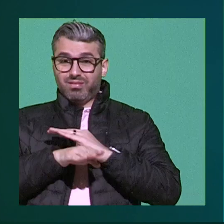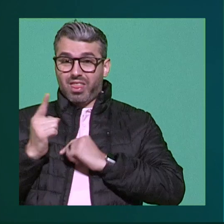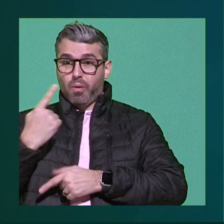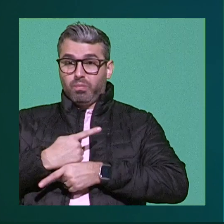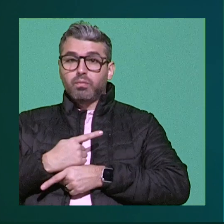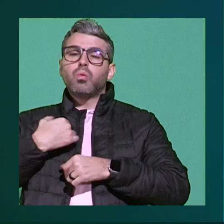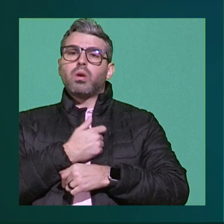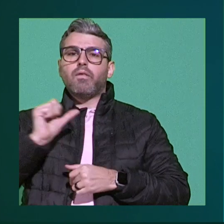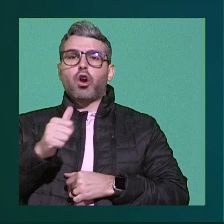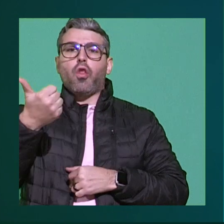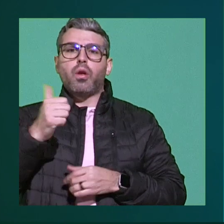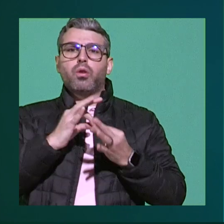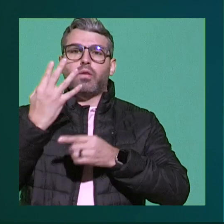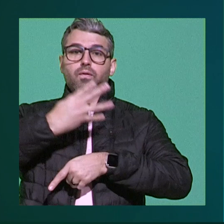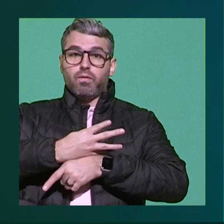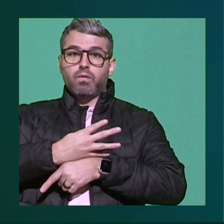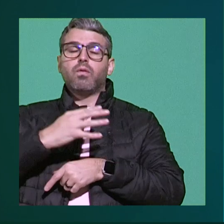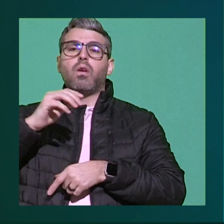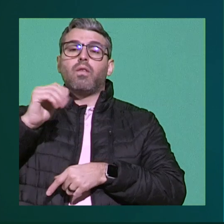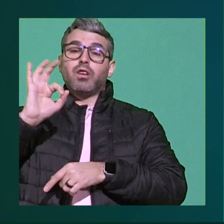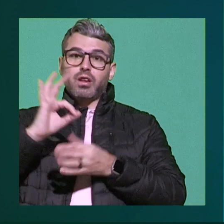and it's scheduled for April 30th.